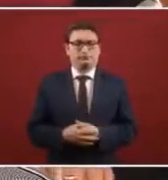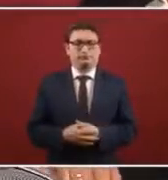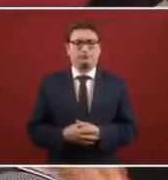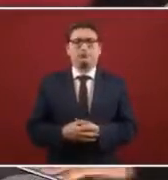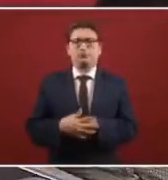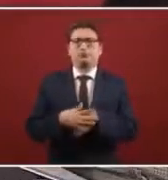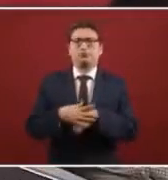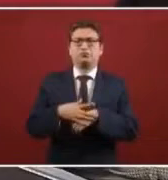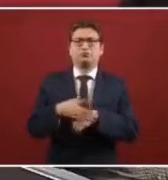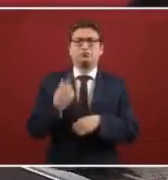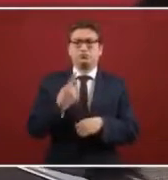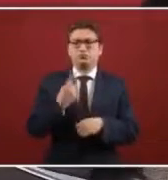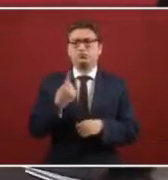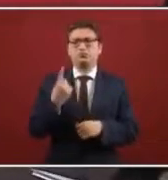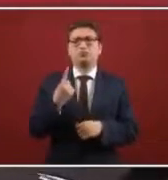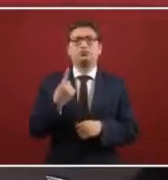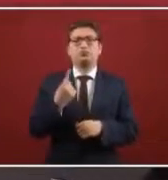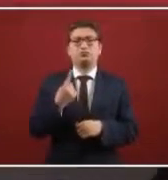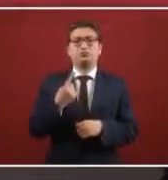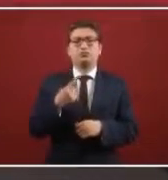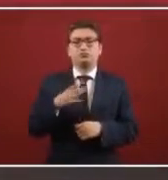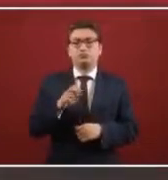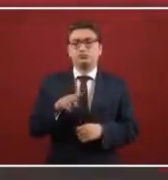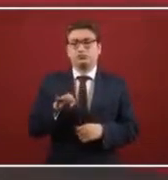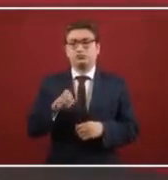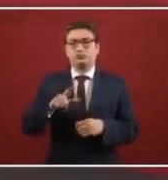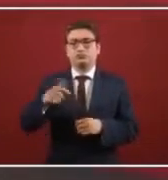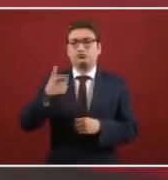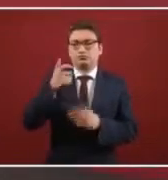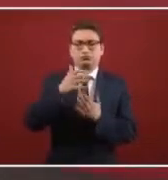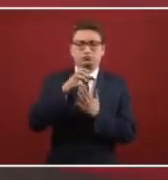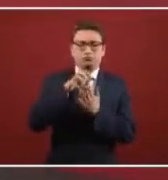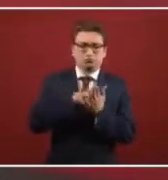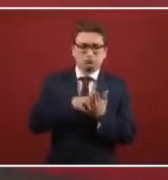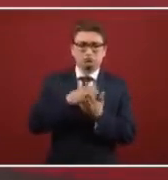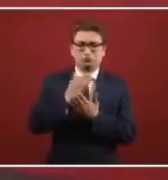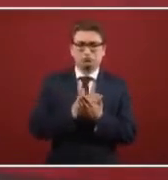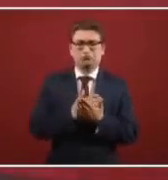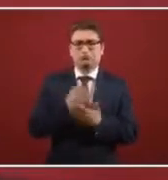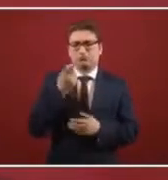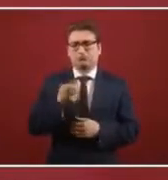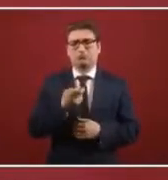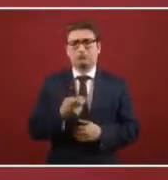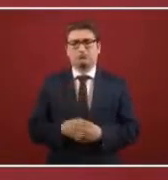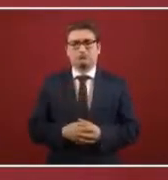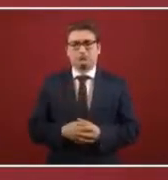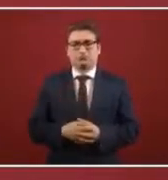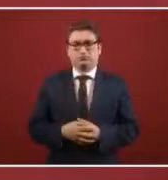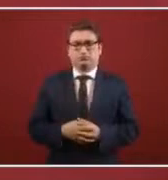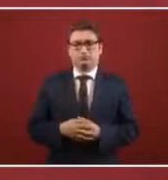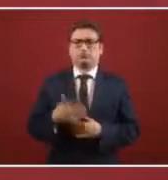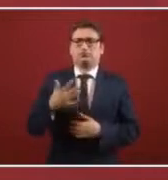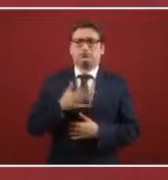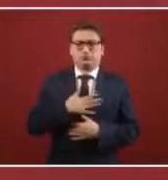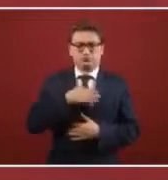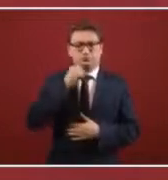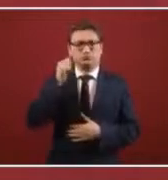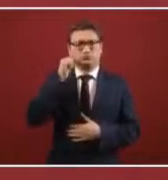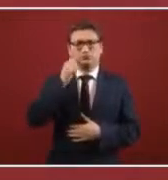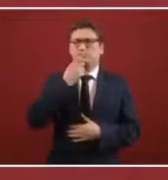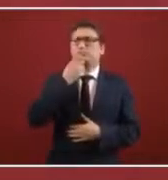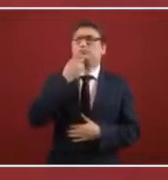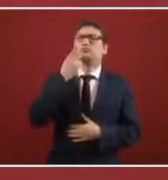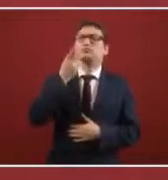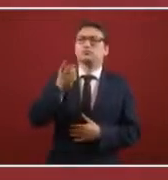va a haber austeridad en el Coneval. Because there's going to be austerity in the Conepet. ¿Qué contesté ayer? So what did I